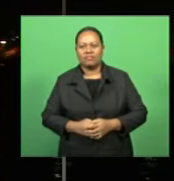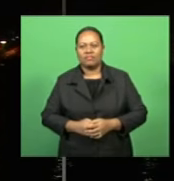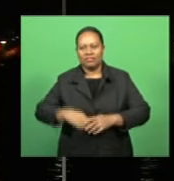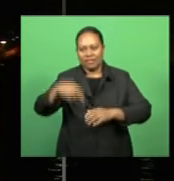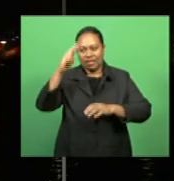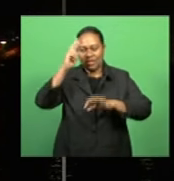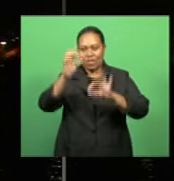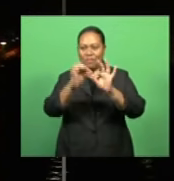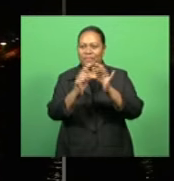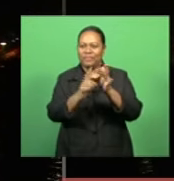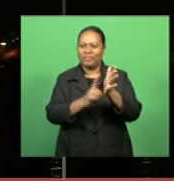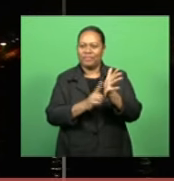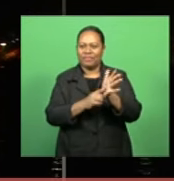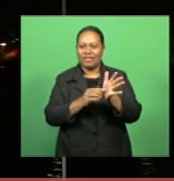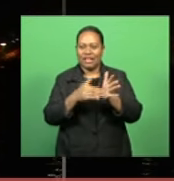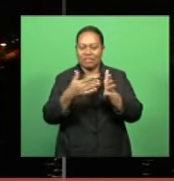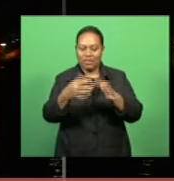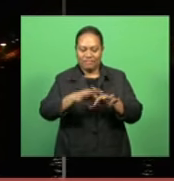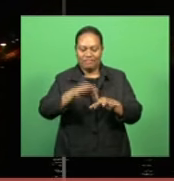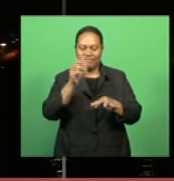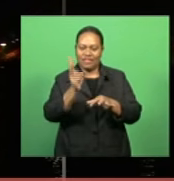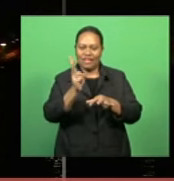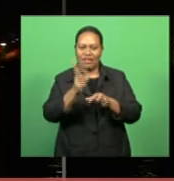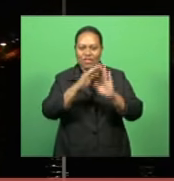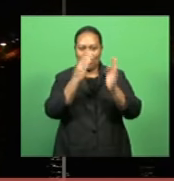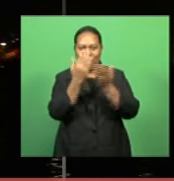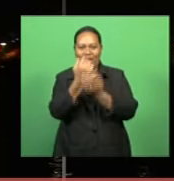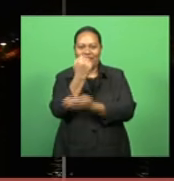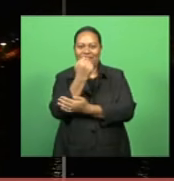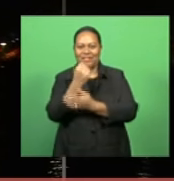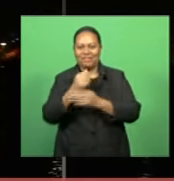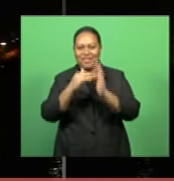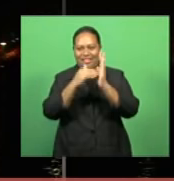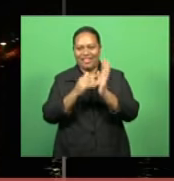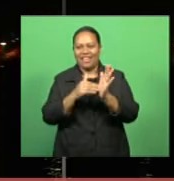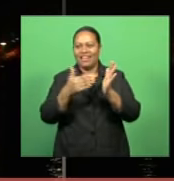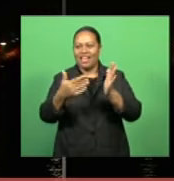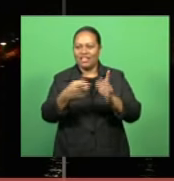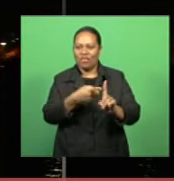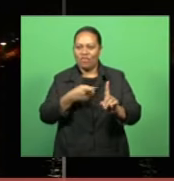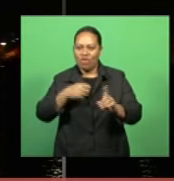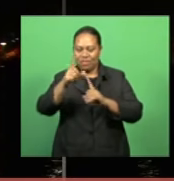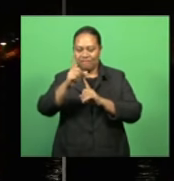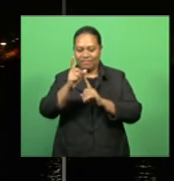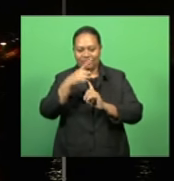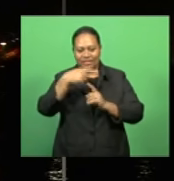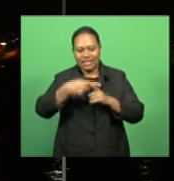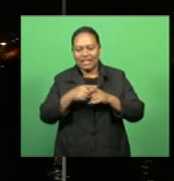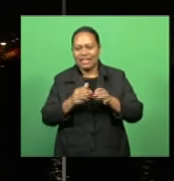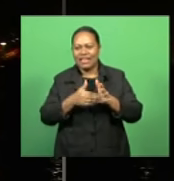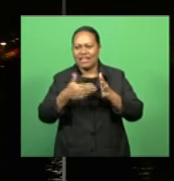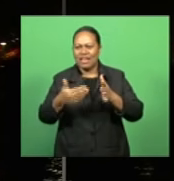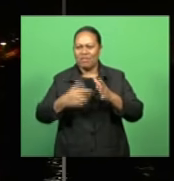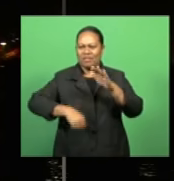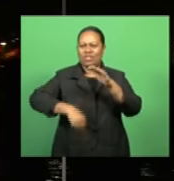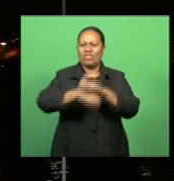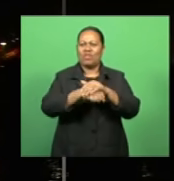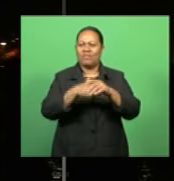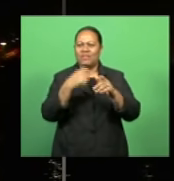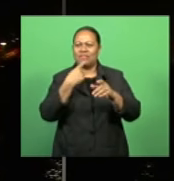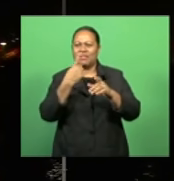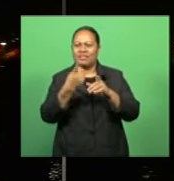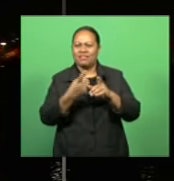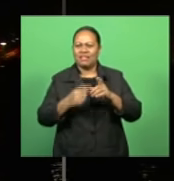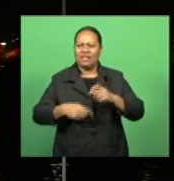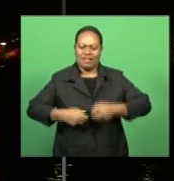Sir Bill Beaumont has been re-elected as the World Rugby Chair. The former England captain was voted back into the top job despite a